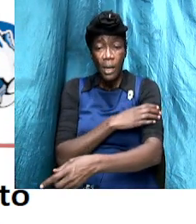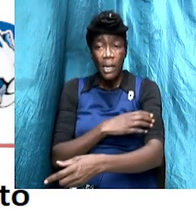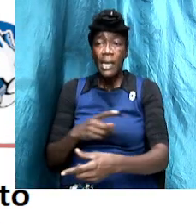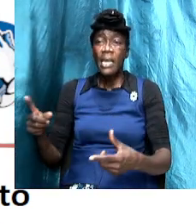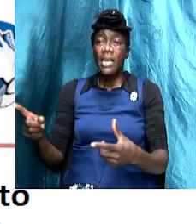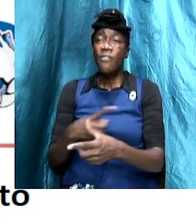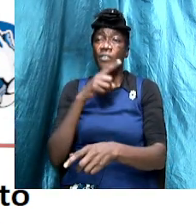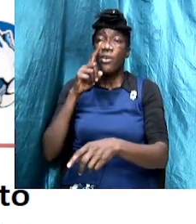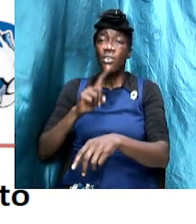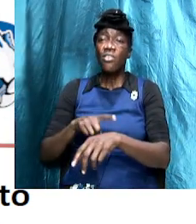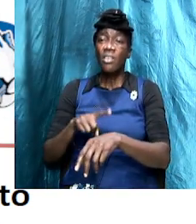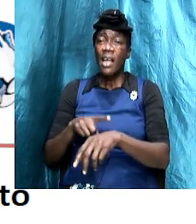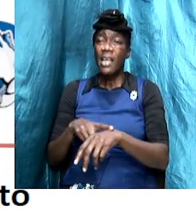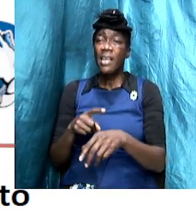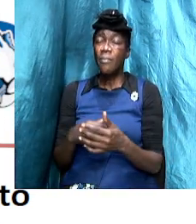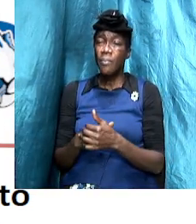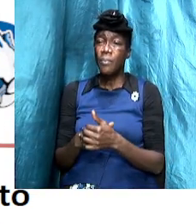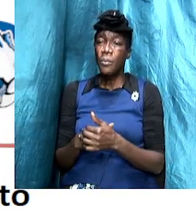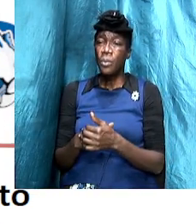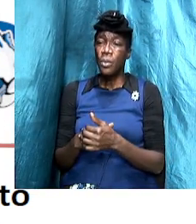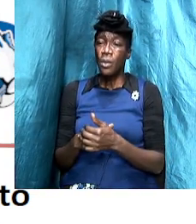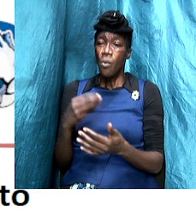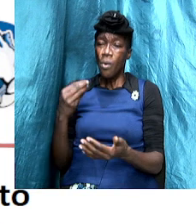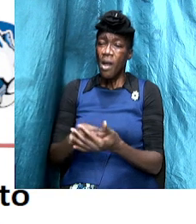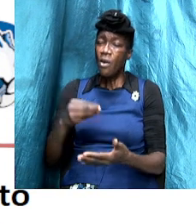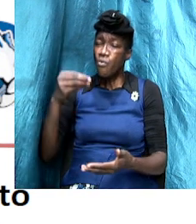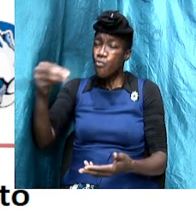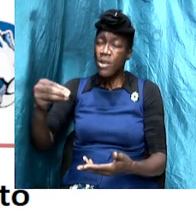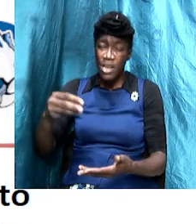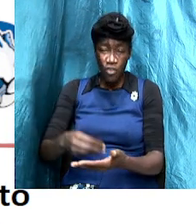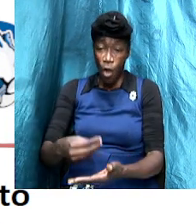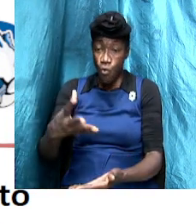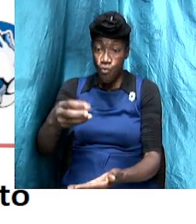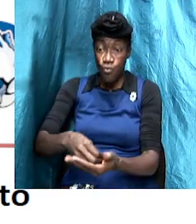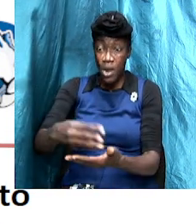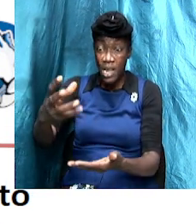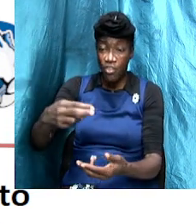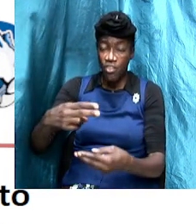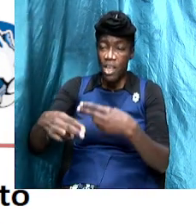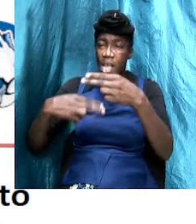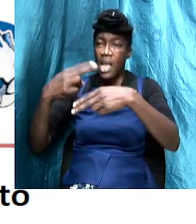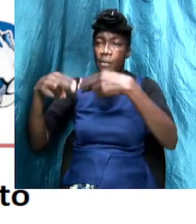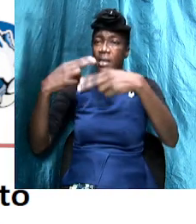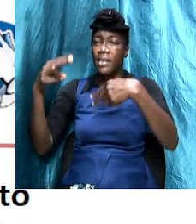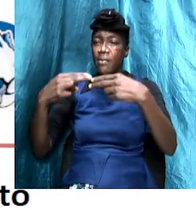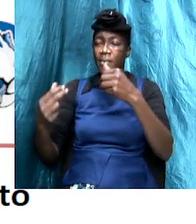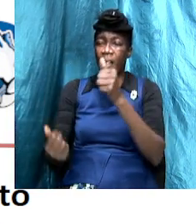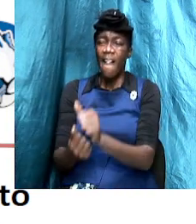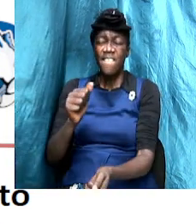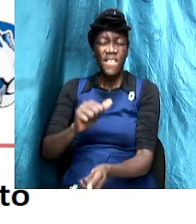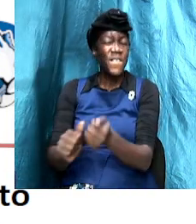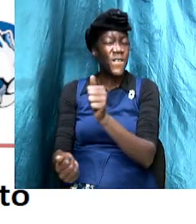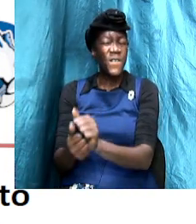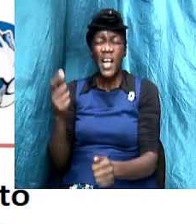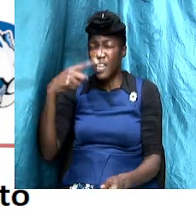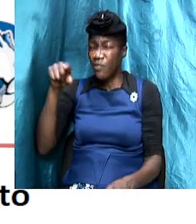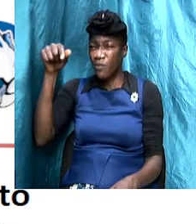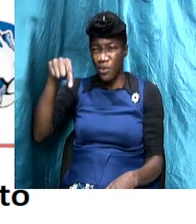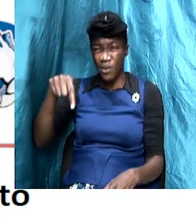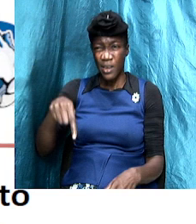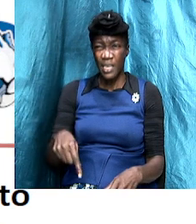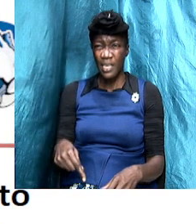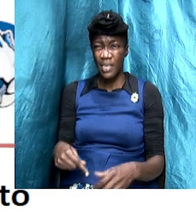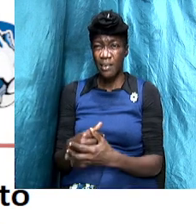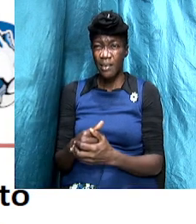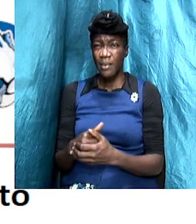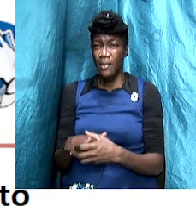So the Bible says we have a, guess what? We have a rich heritage. And it's important that we do what? We fight for it. Judge in according to